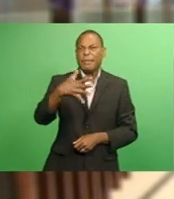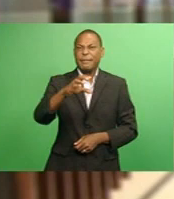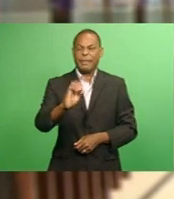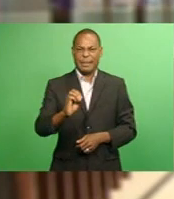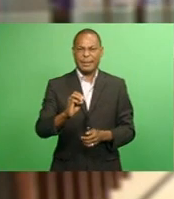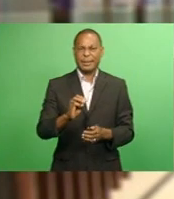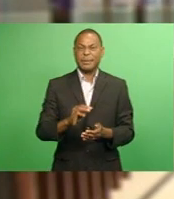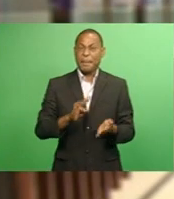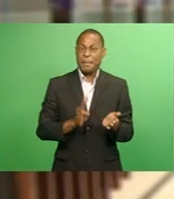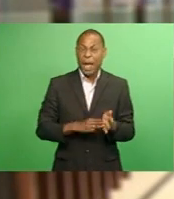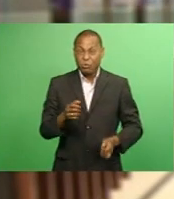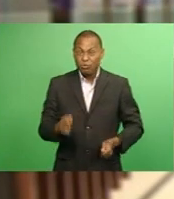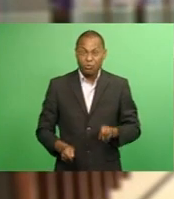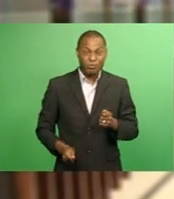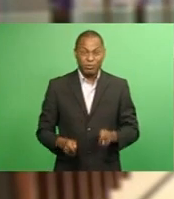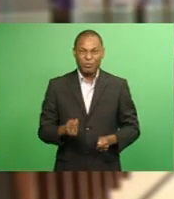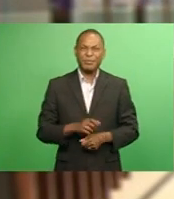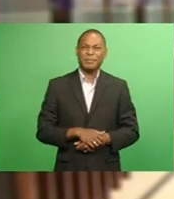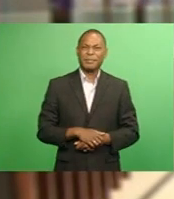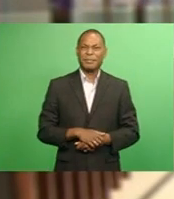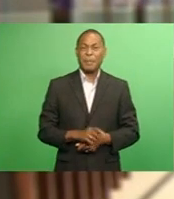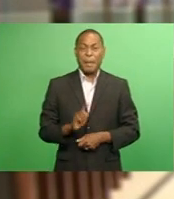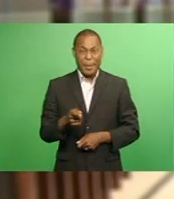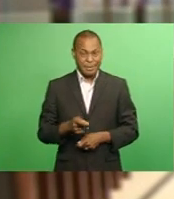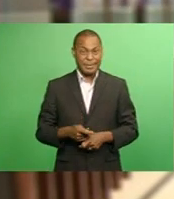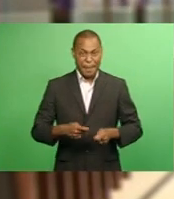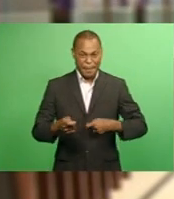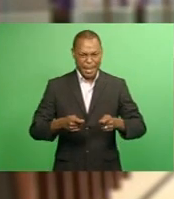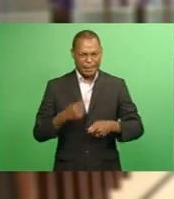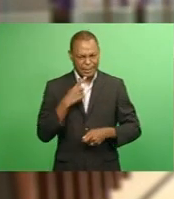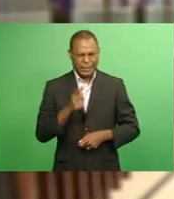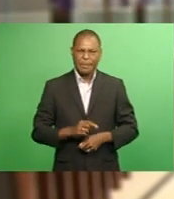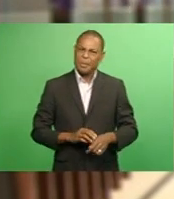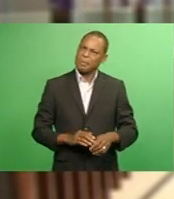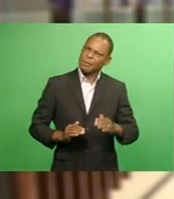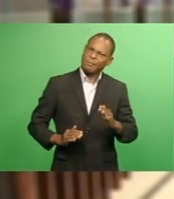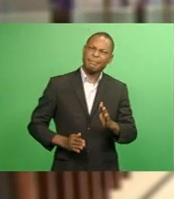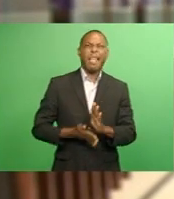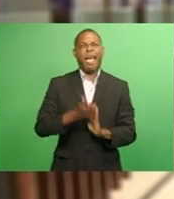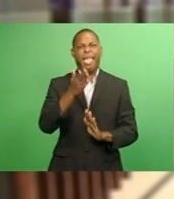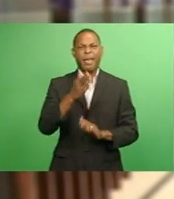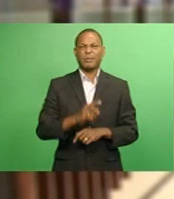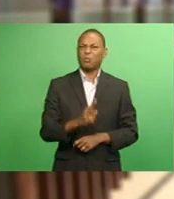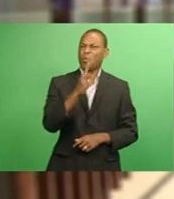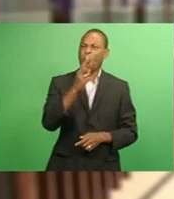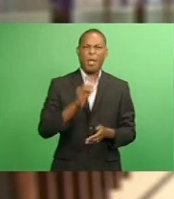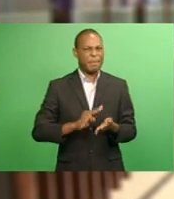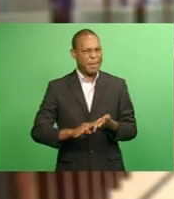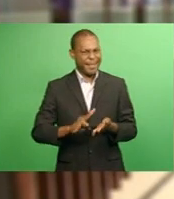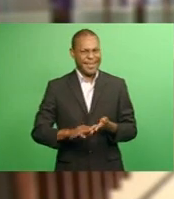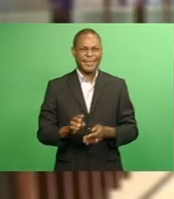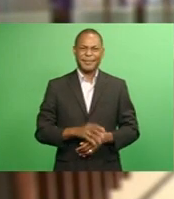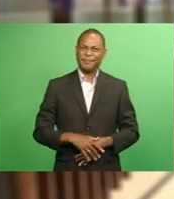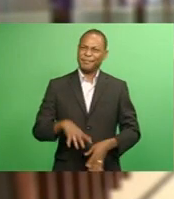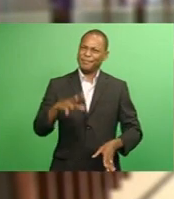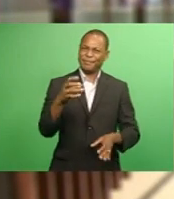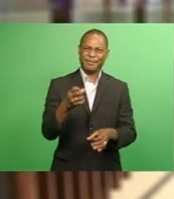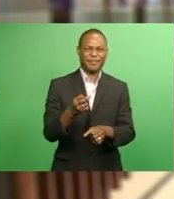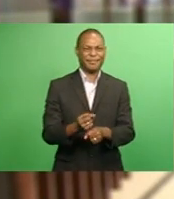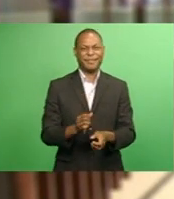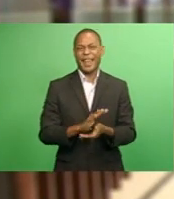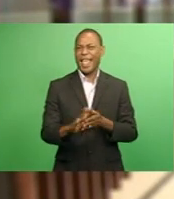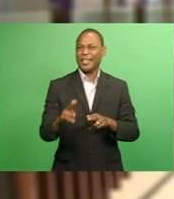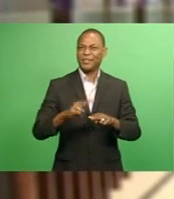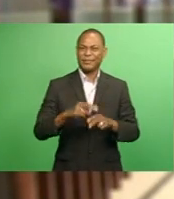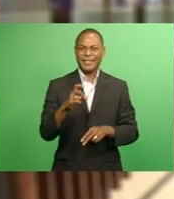the latest chatter in the market is it could swing higher and even top 1 million. That's a wrap from your HFC Bank for this